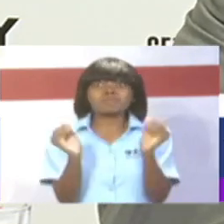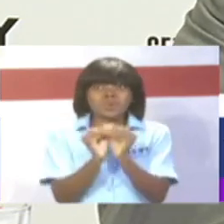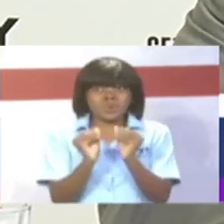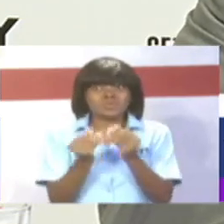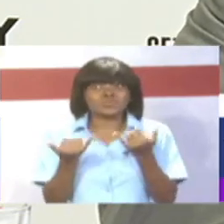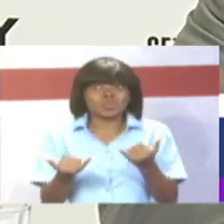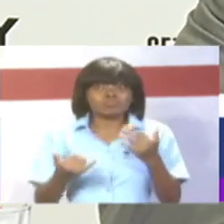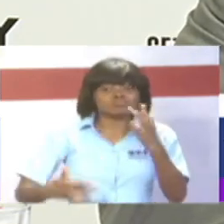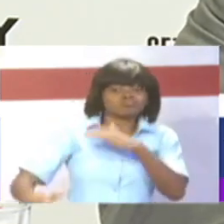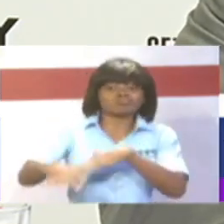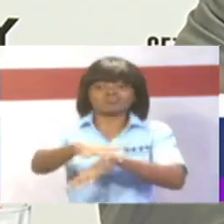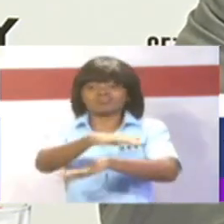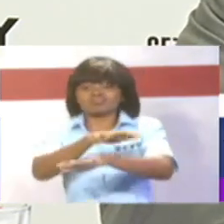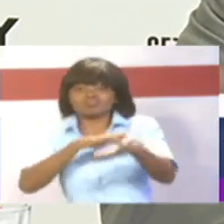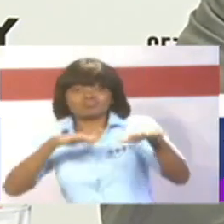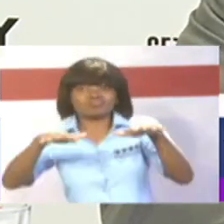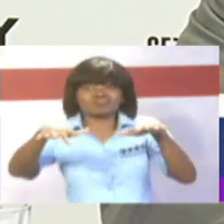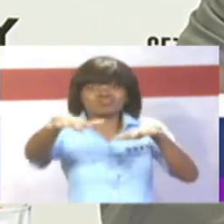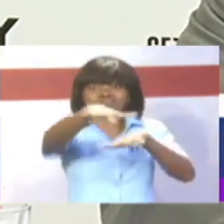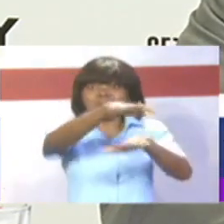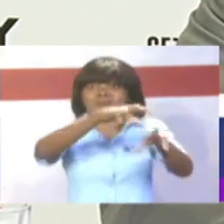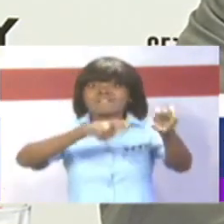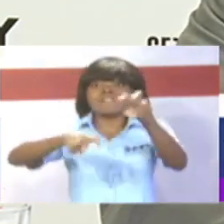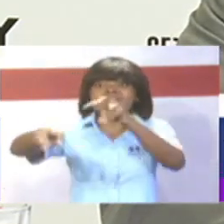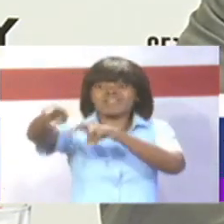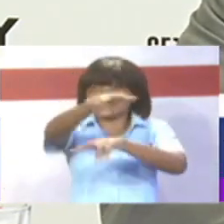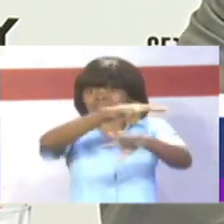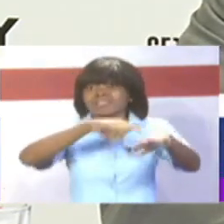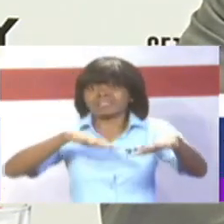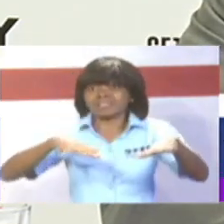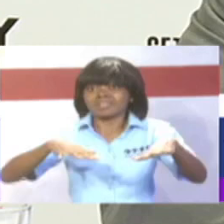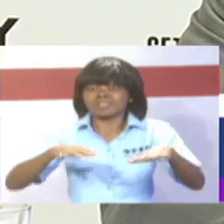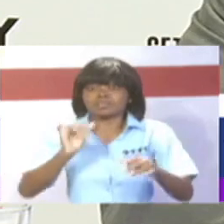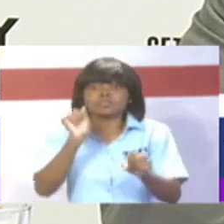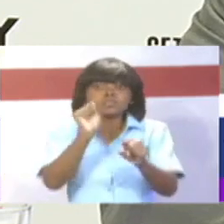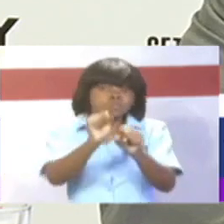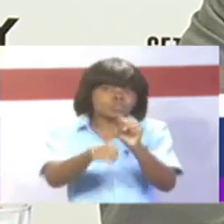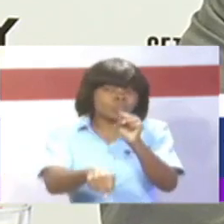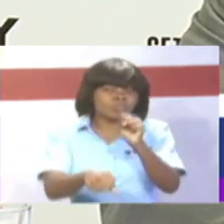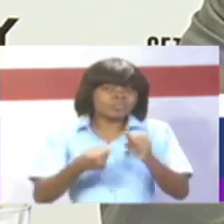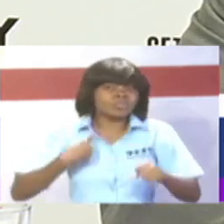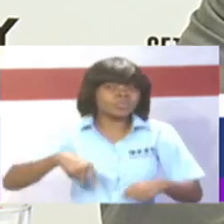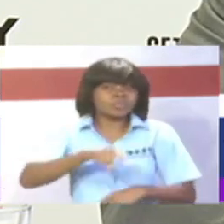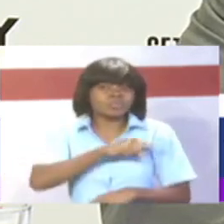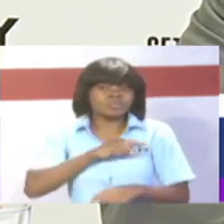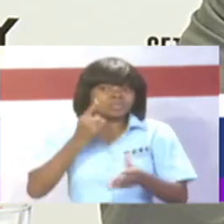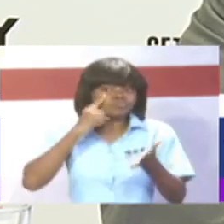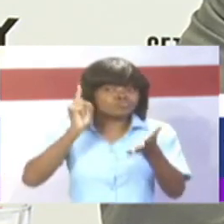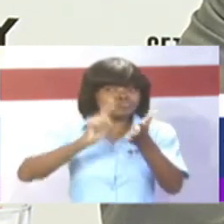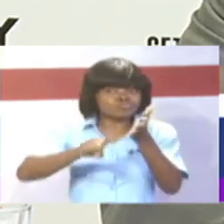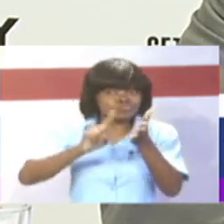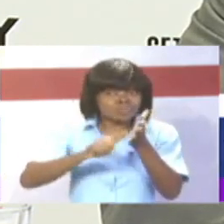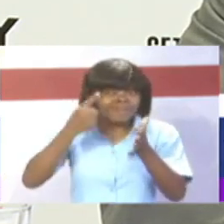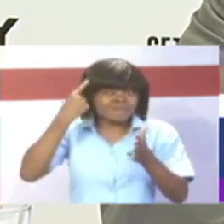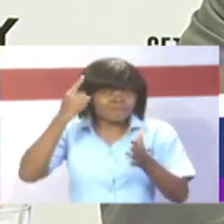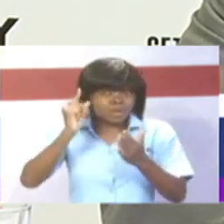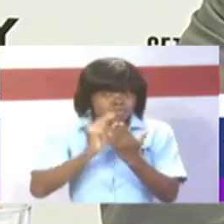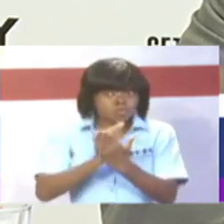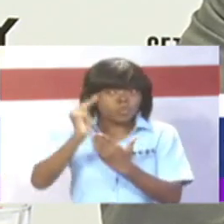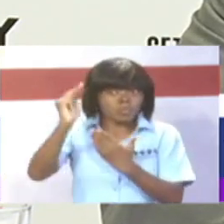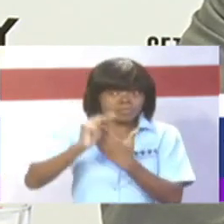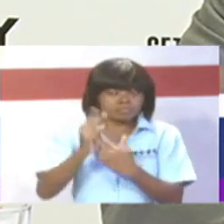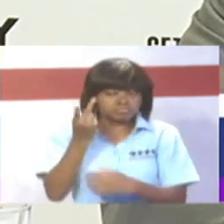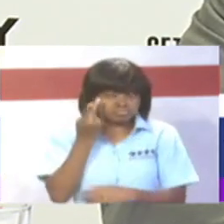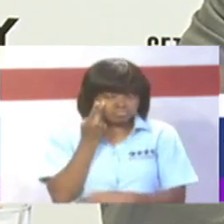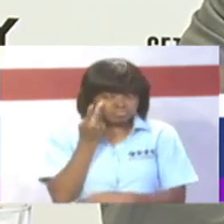at the end of October. We're going to continue to monitor that trend and see what happens into the month of November. But the only way to put a break on that